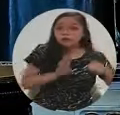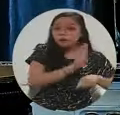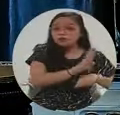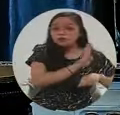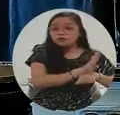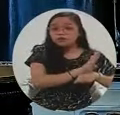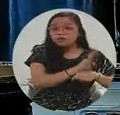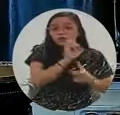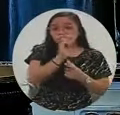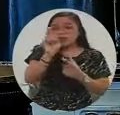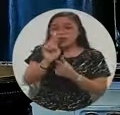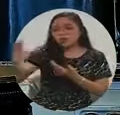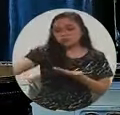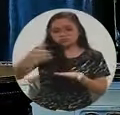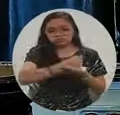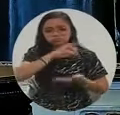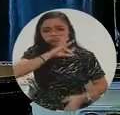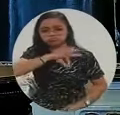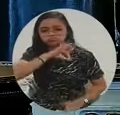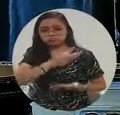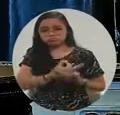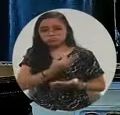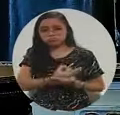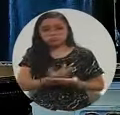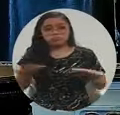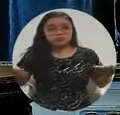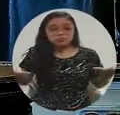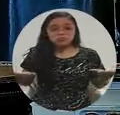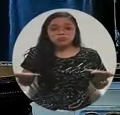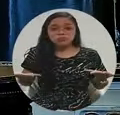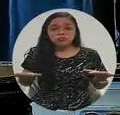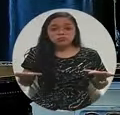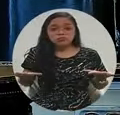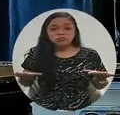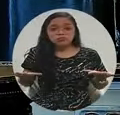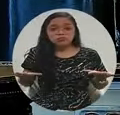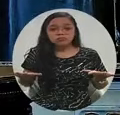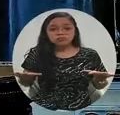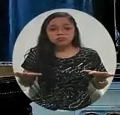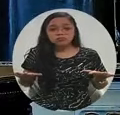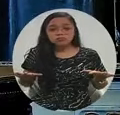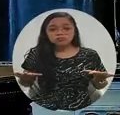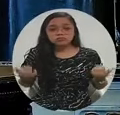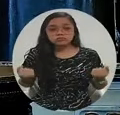in business, sales, money.